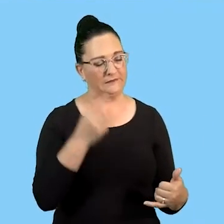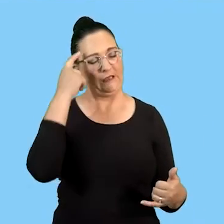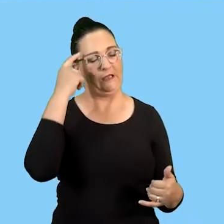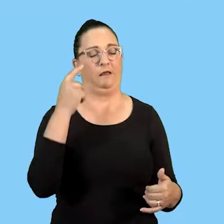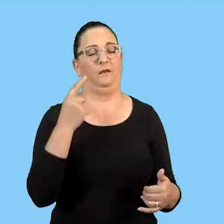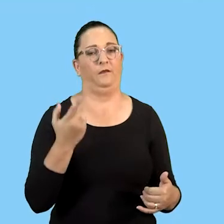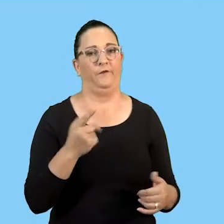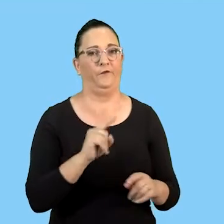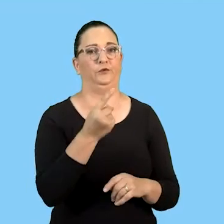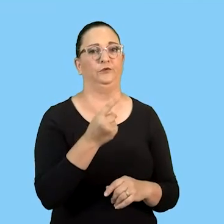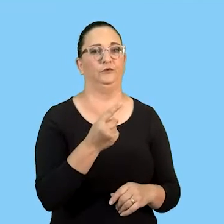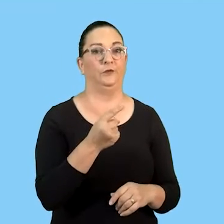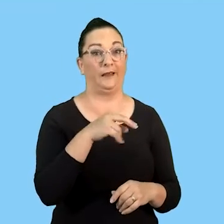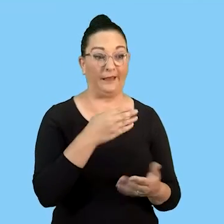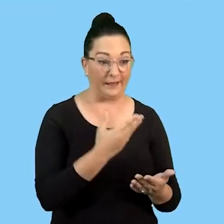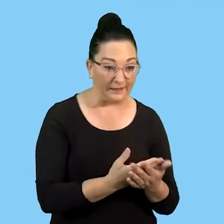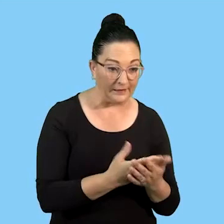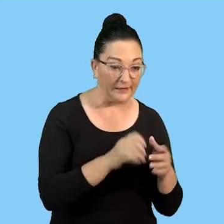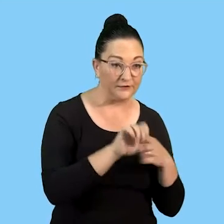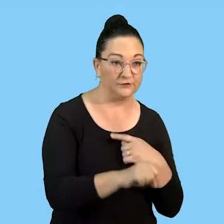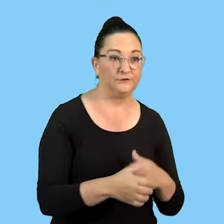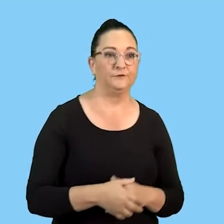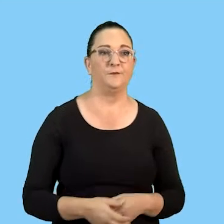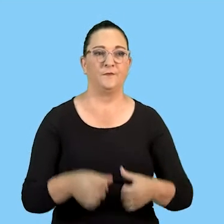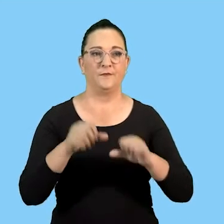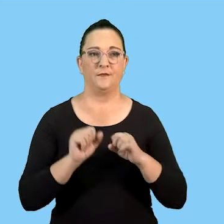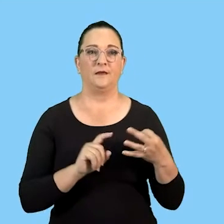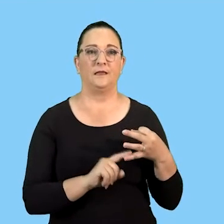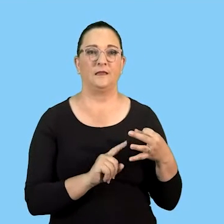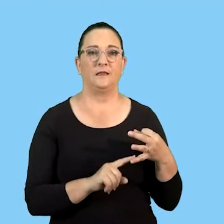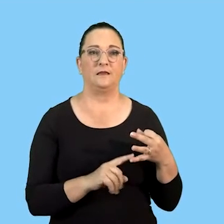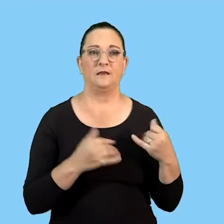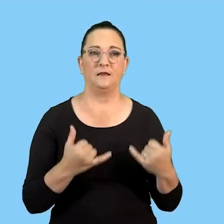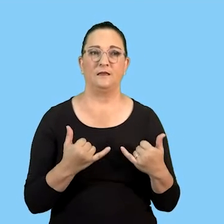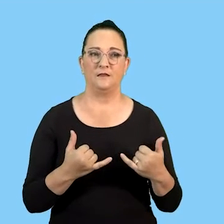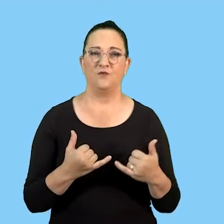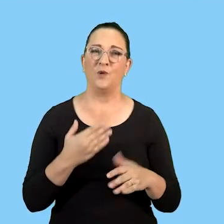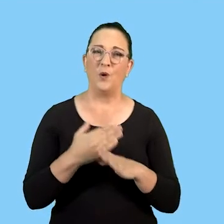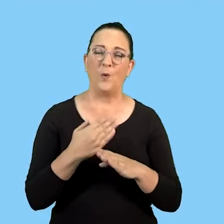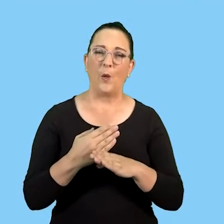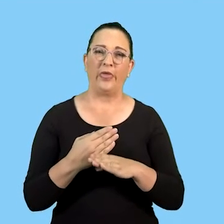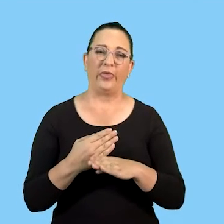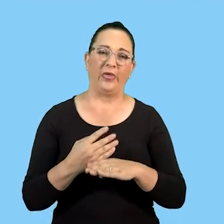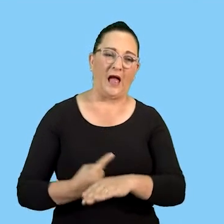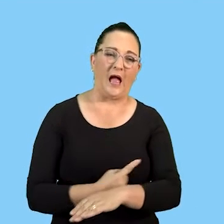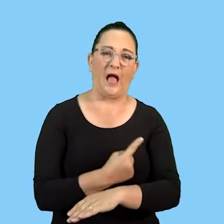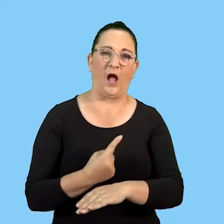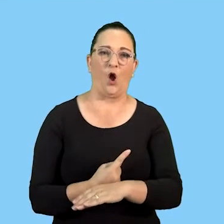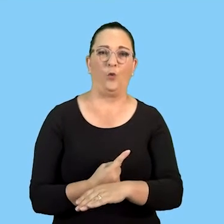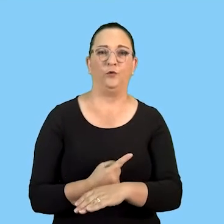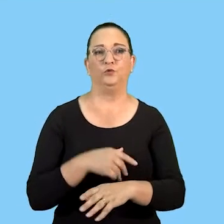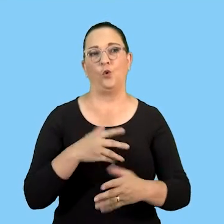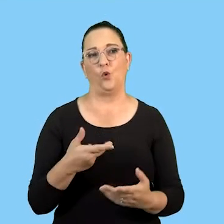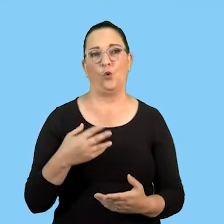Thirdly, lack of agreement on mutual matters. For example, remuneration or working hours. So there should